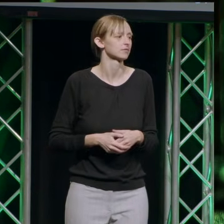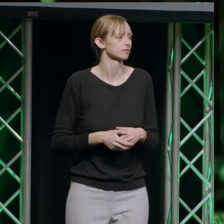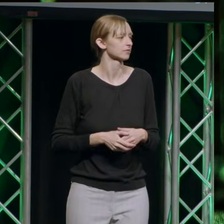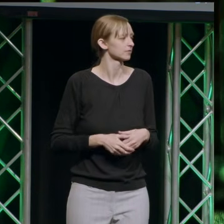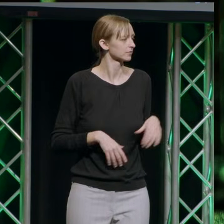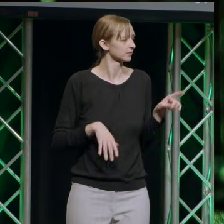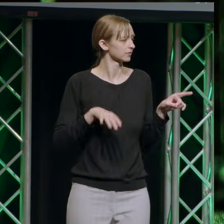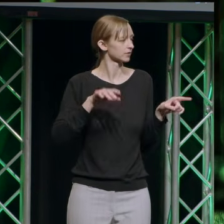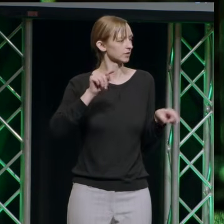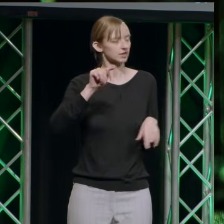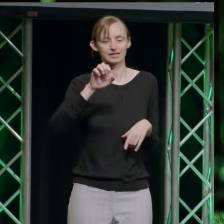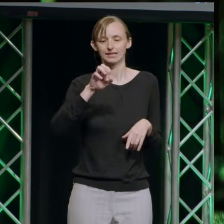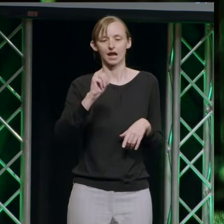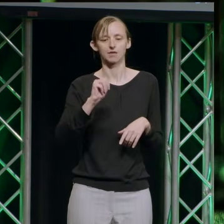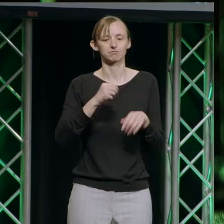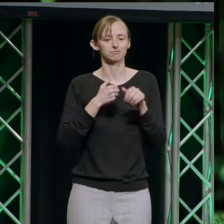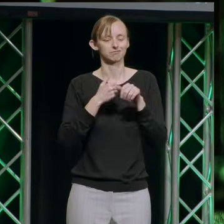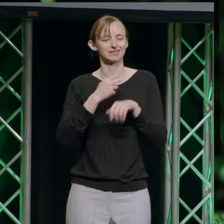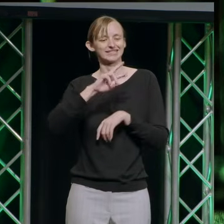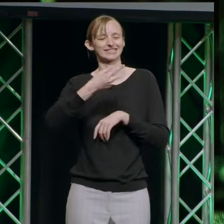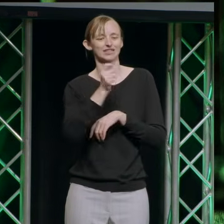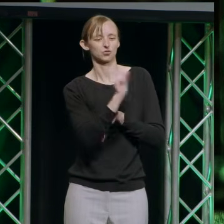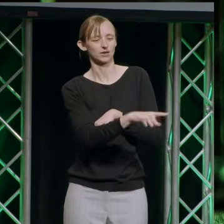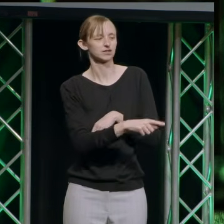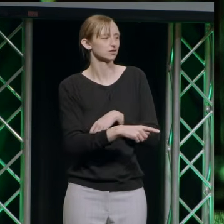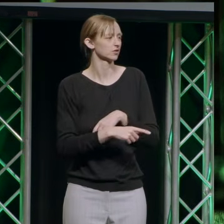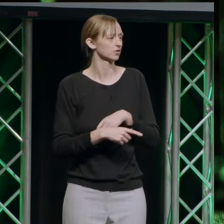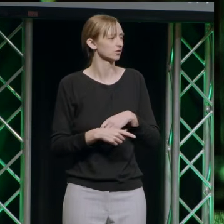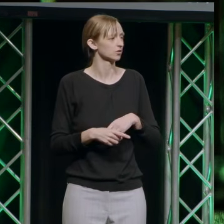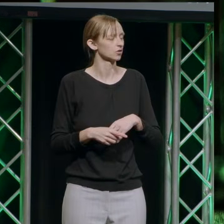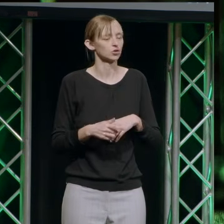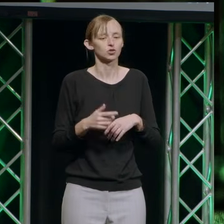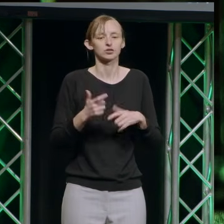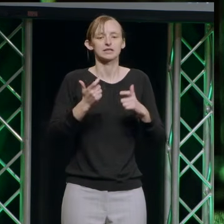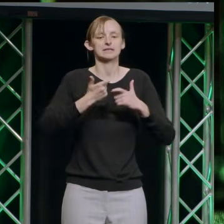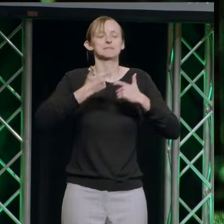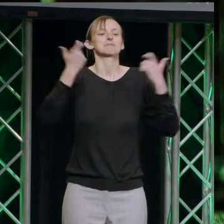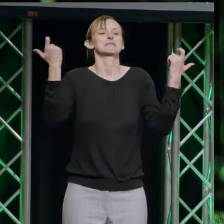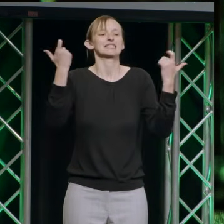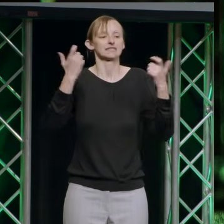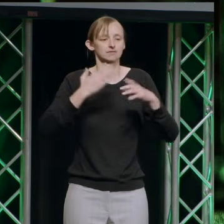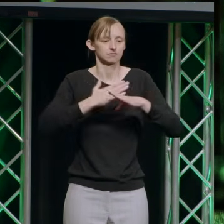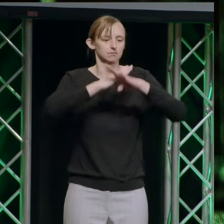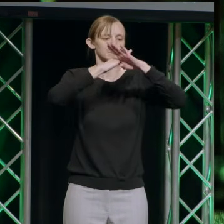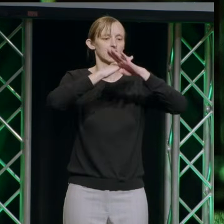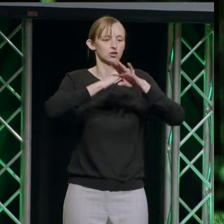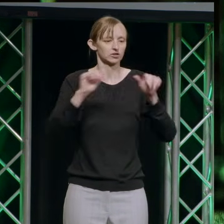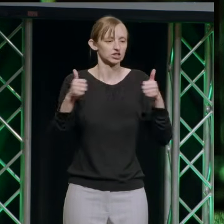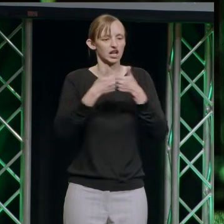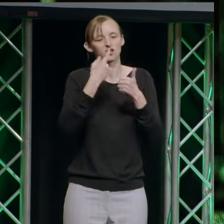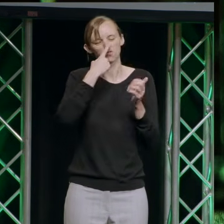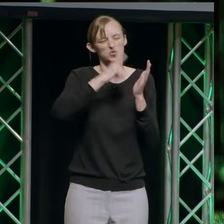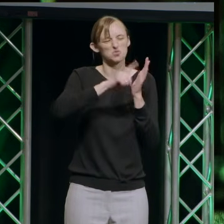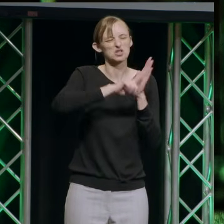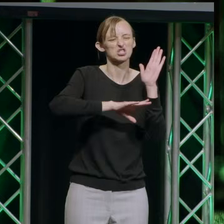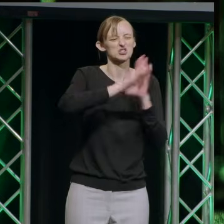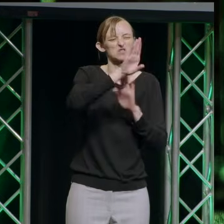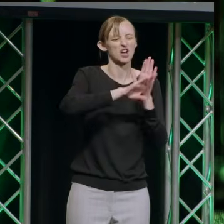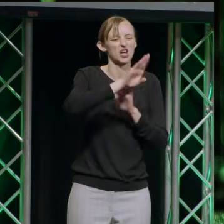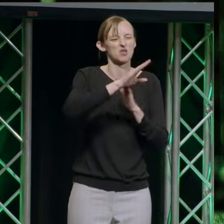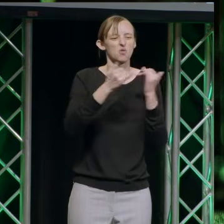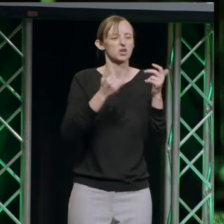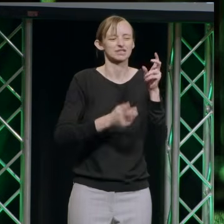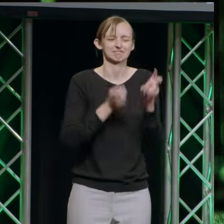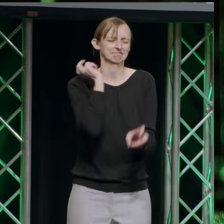have a follow-up. What is your biggest barrier or challenge in the R&D side right now? What's the